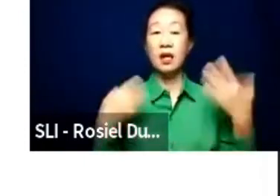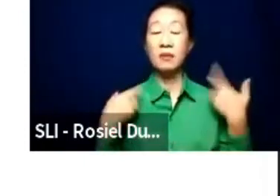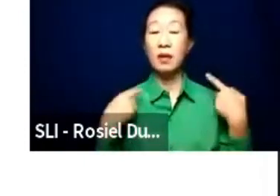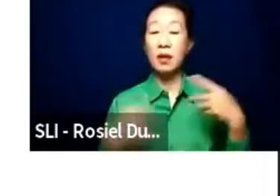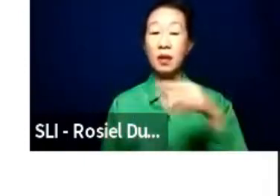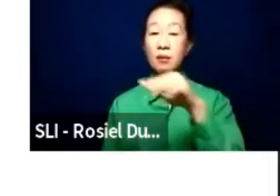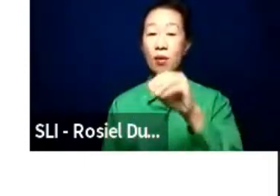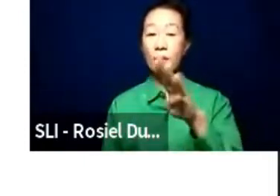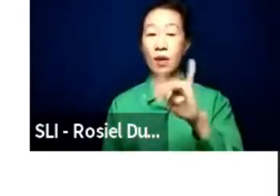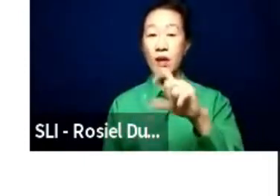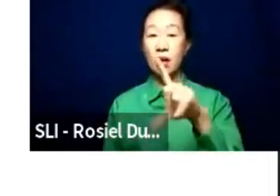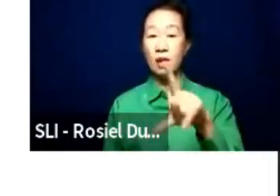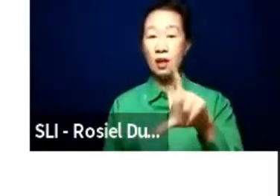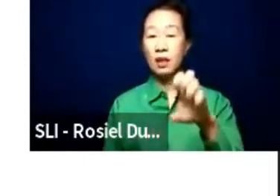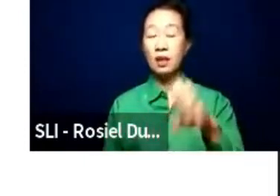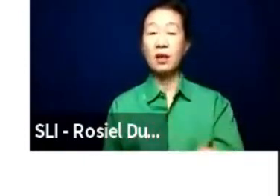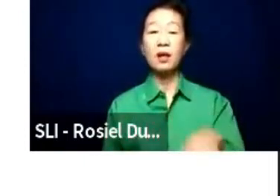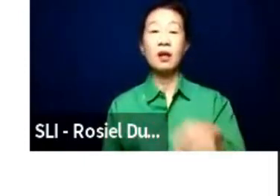is another